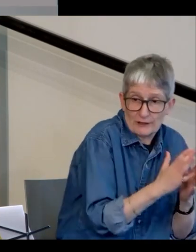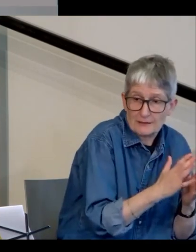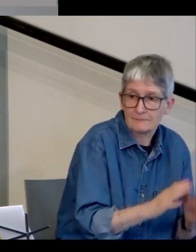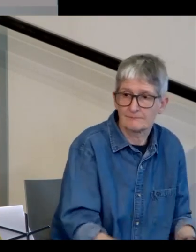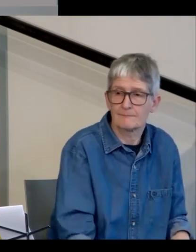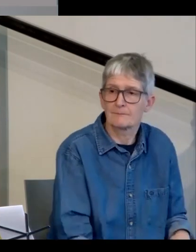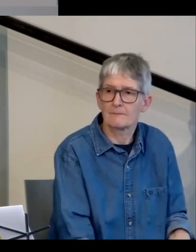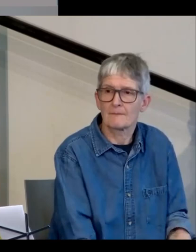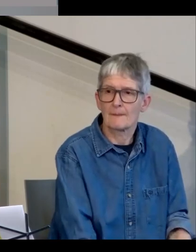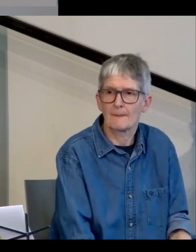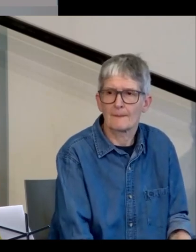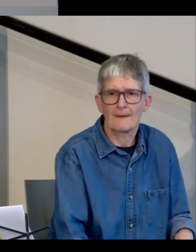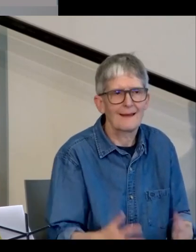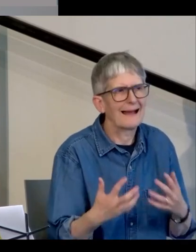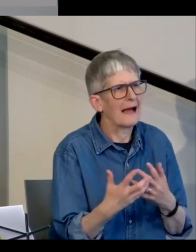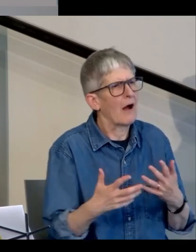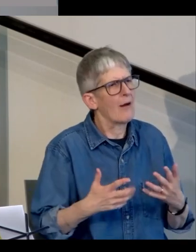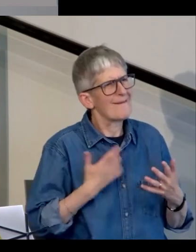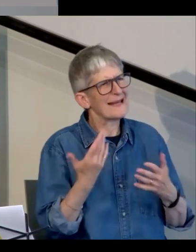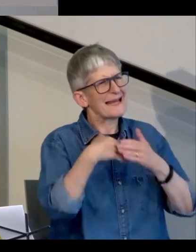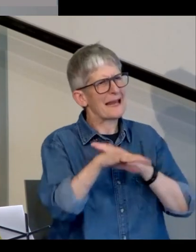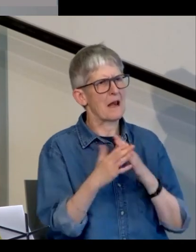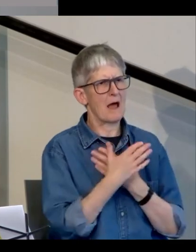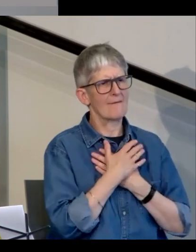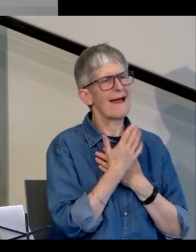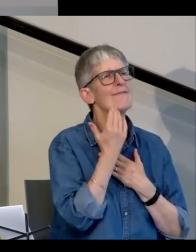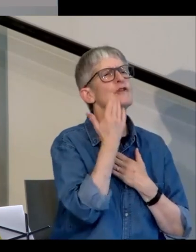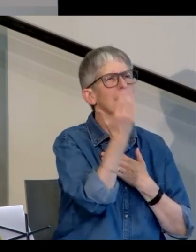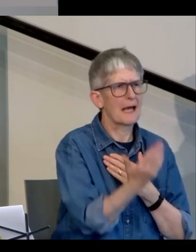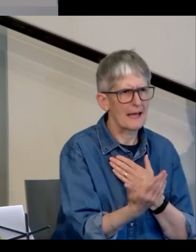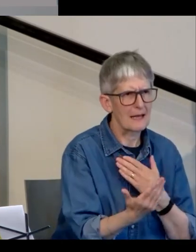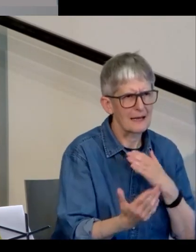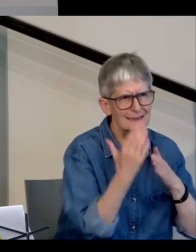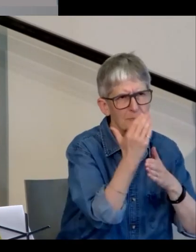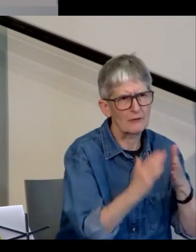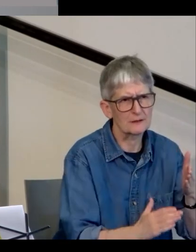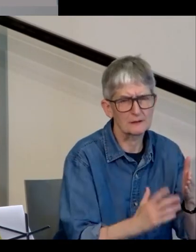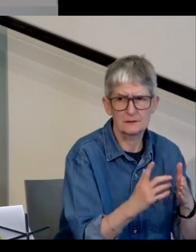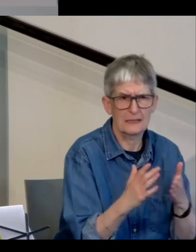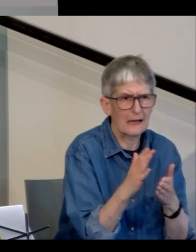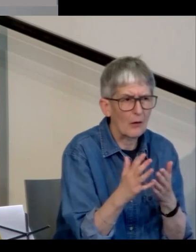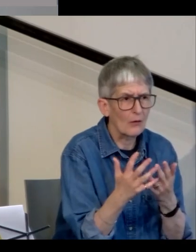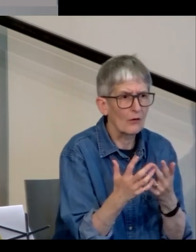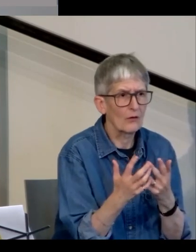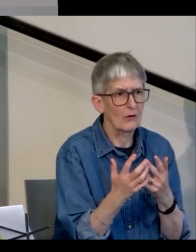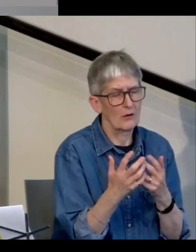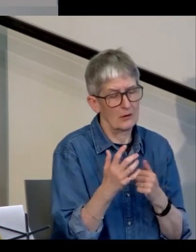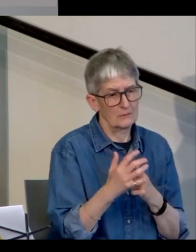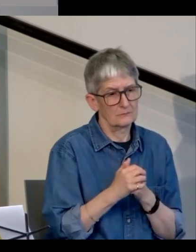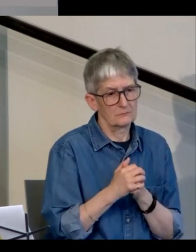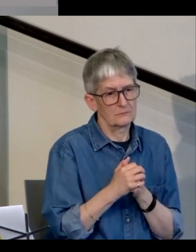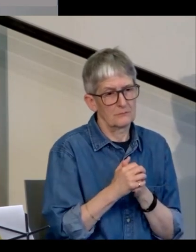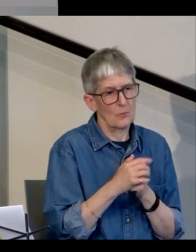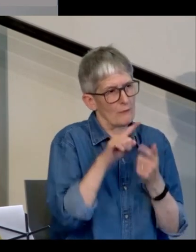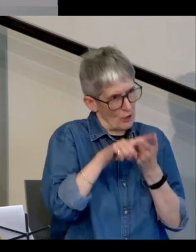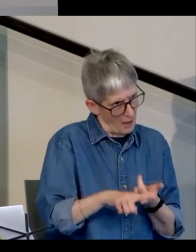So how does living in love work out in our everyday experience? Verse 16 says we know and